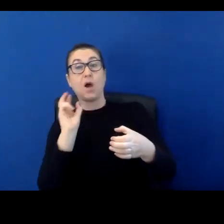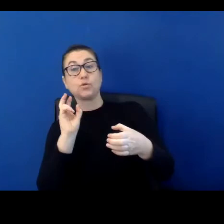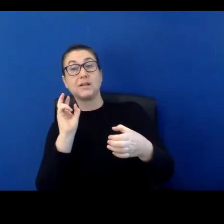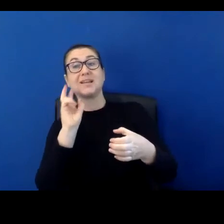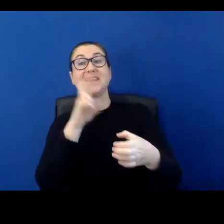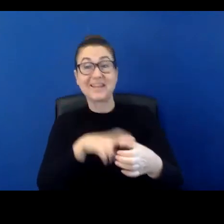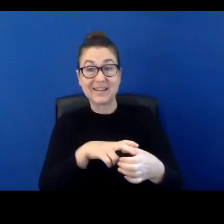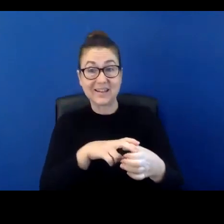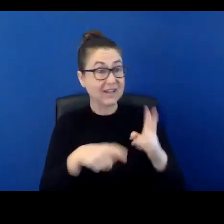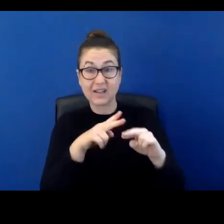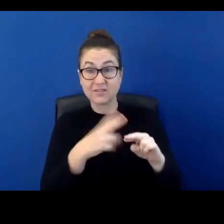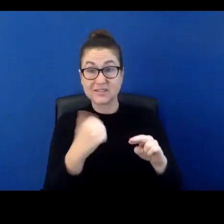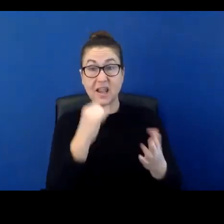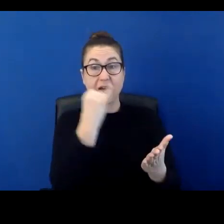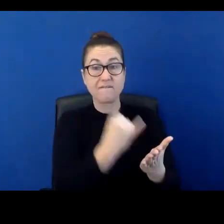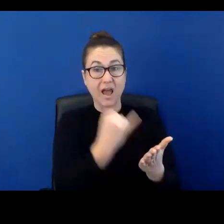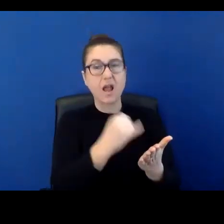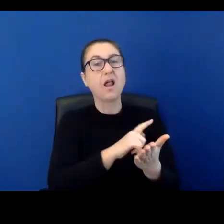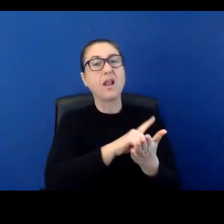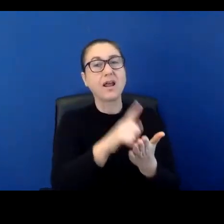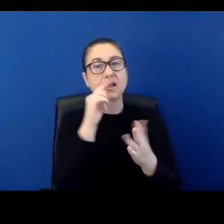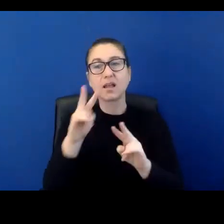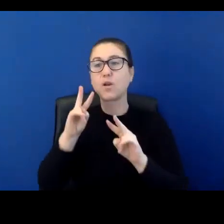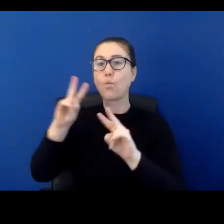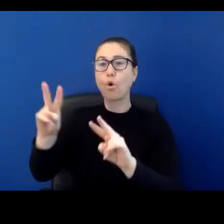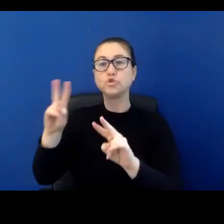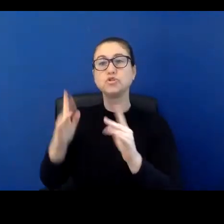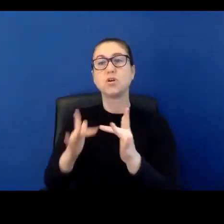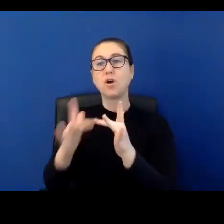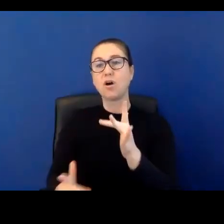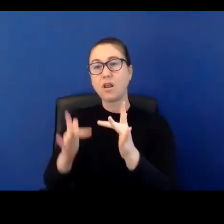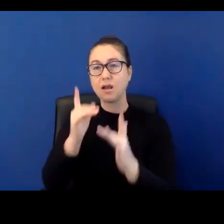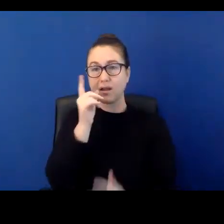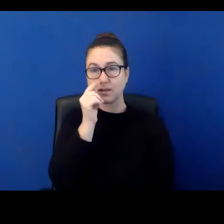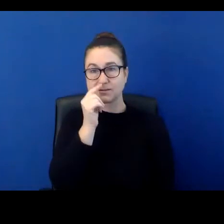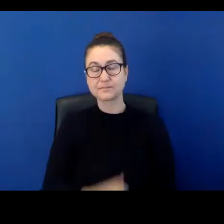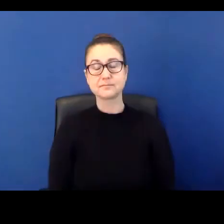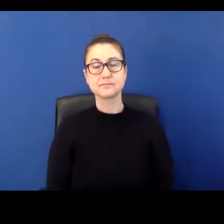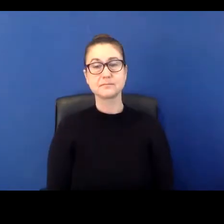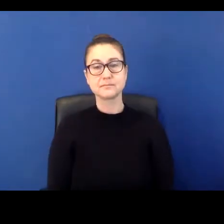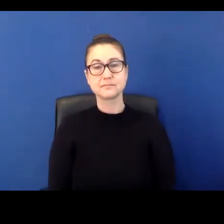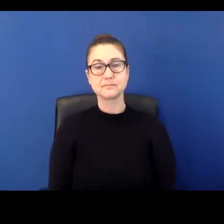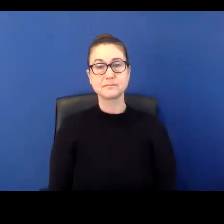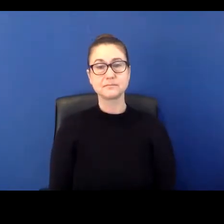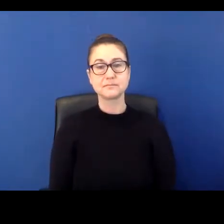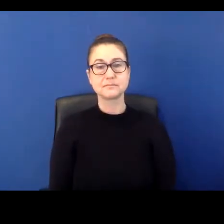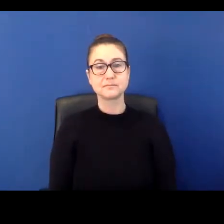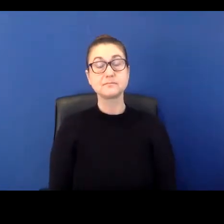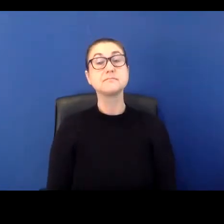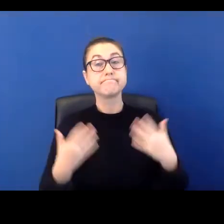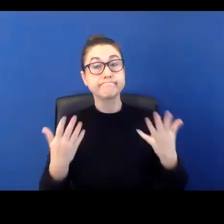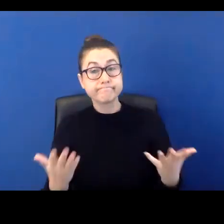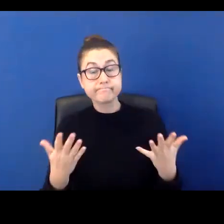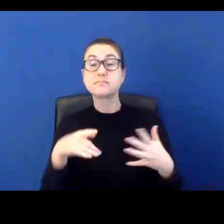be an opportunity to listen and or view this webinar a little bit later as well. You'll be able